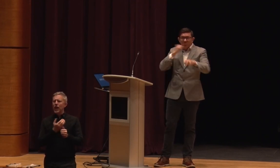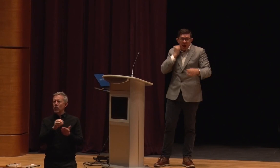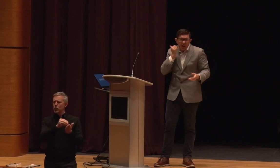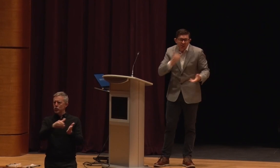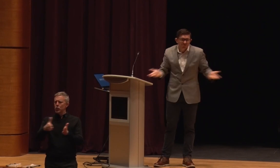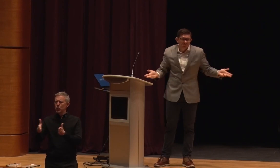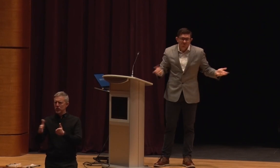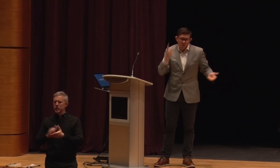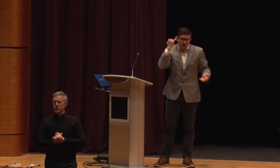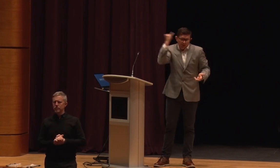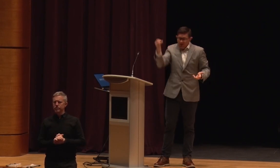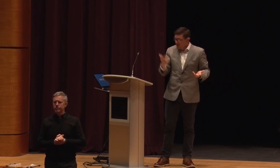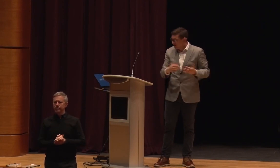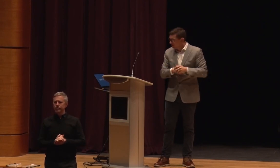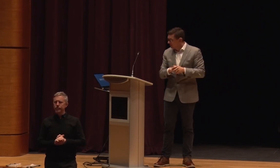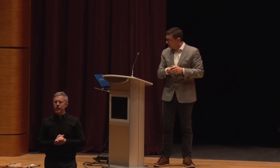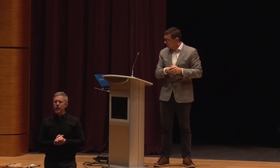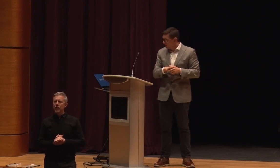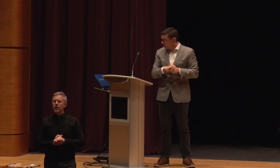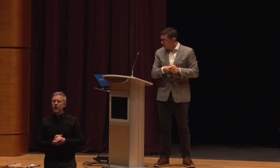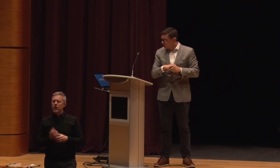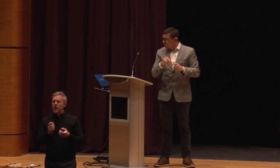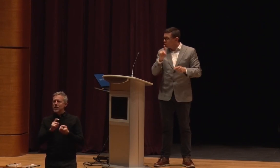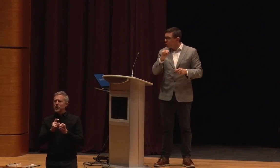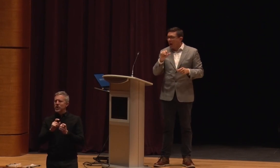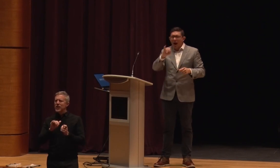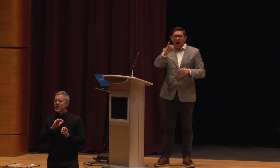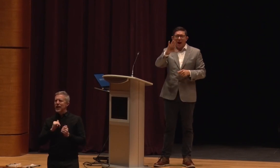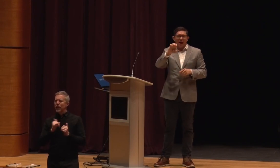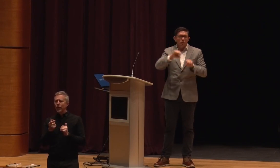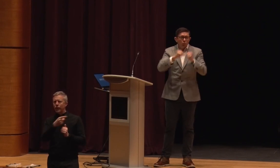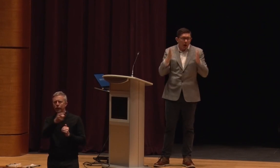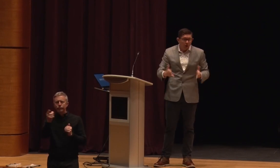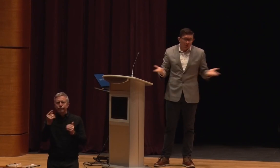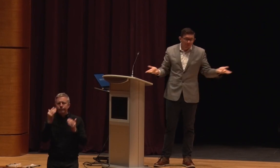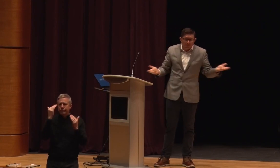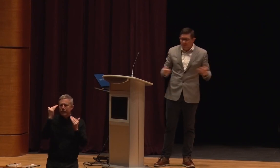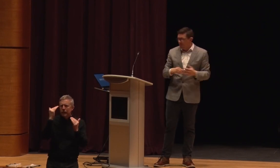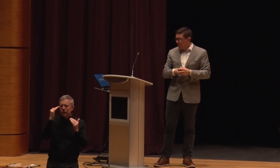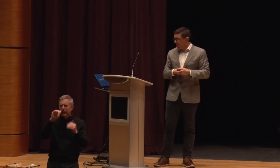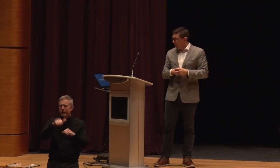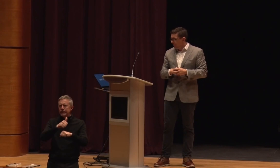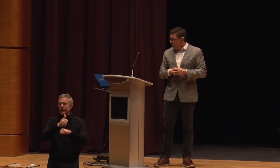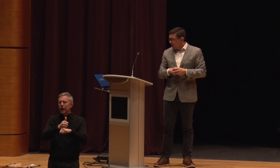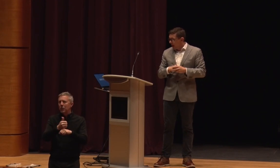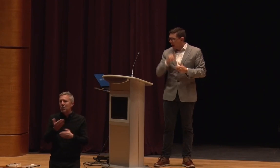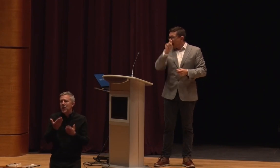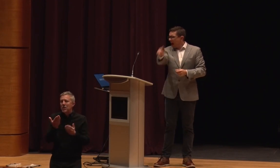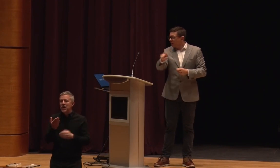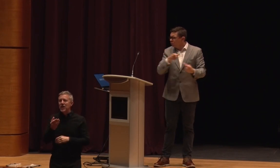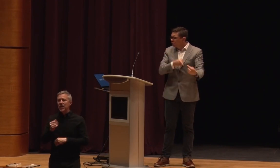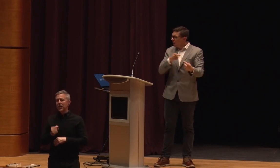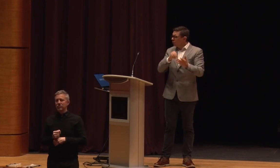Change how the seating arrangements are laid out every day, just as an idea. Do an icebreaker.